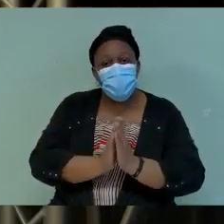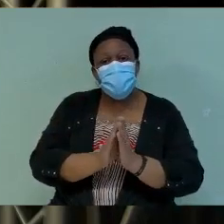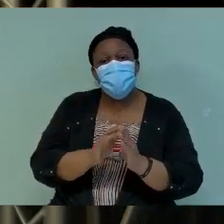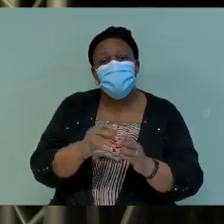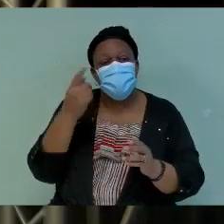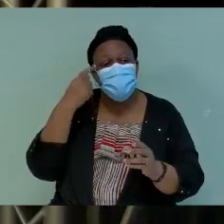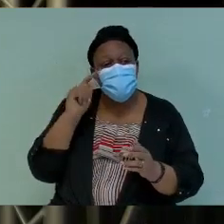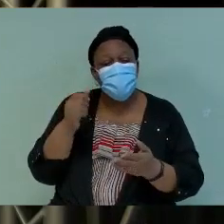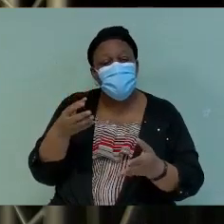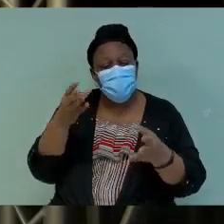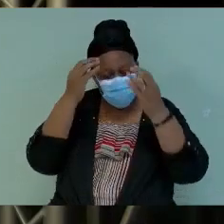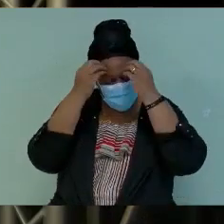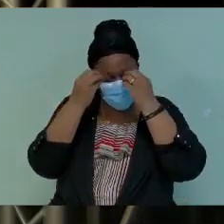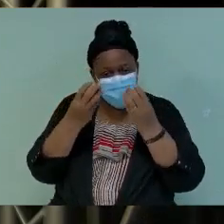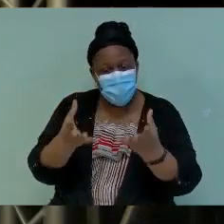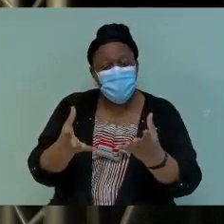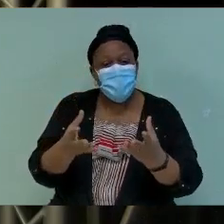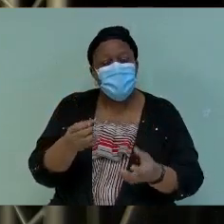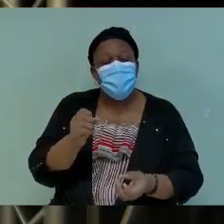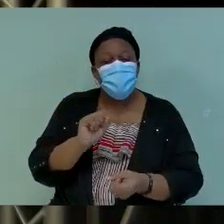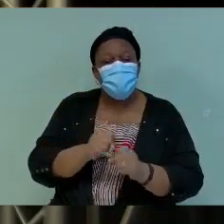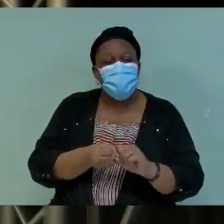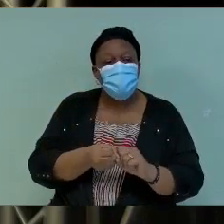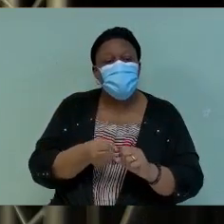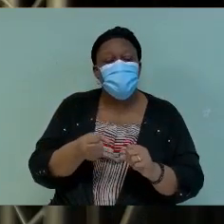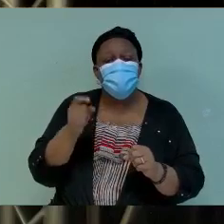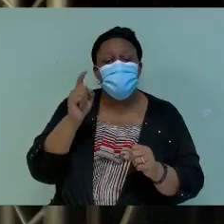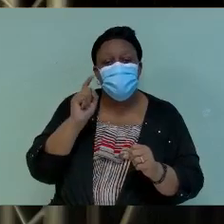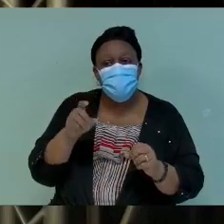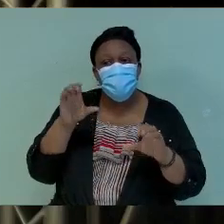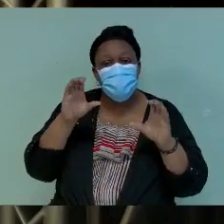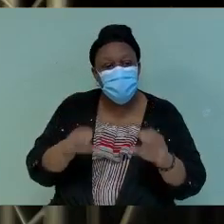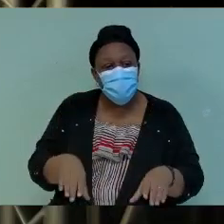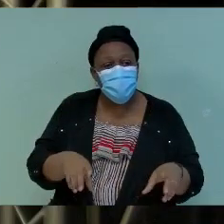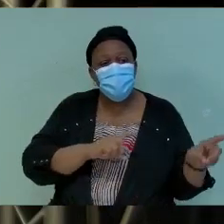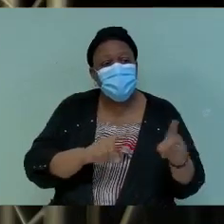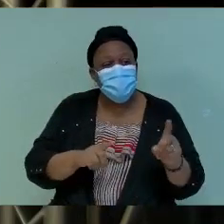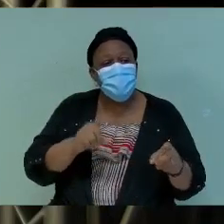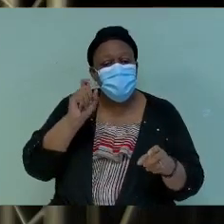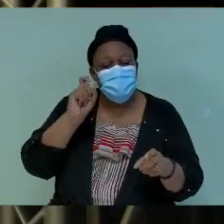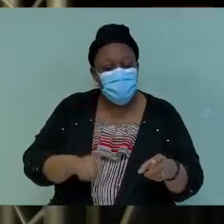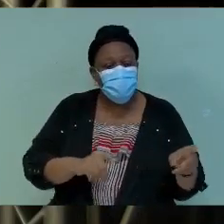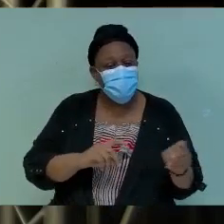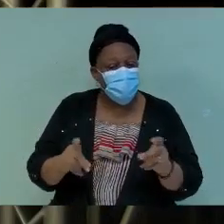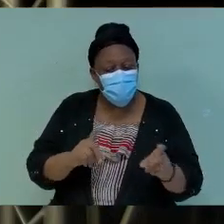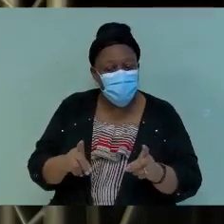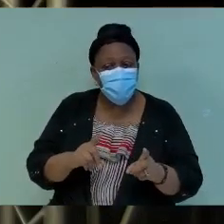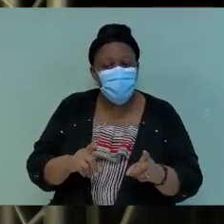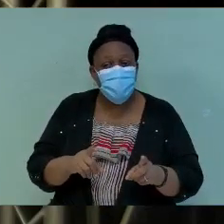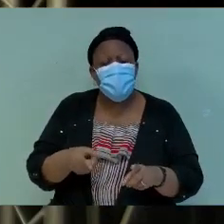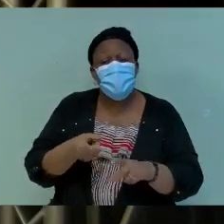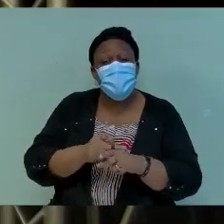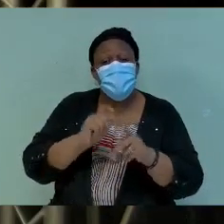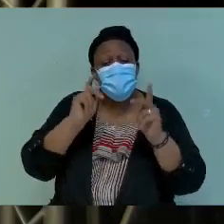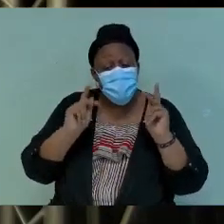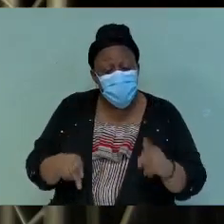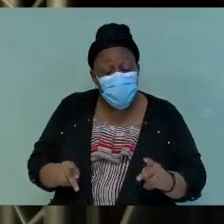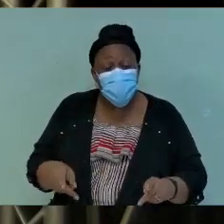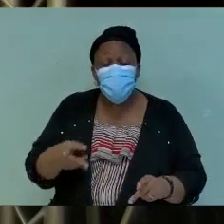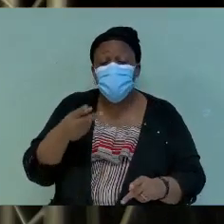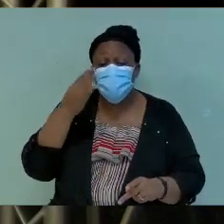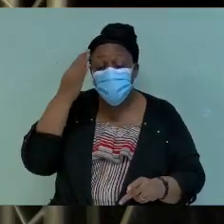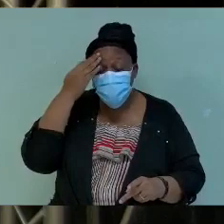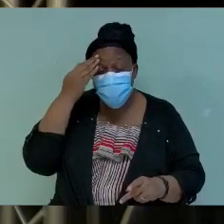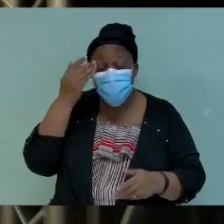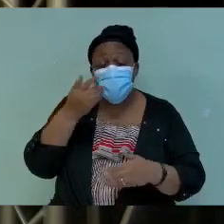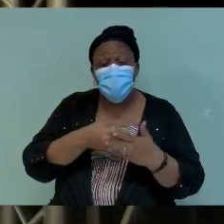determine your risk so that you can take reasonable precautions from credible sources such as the